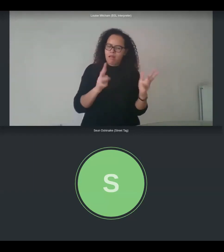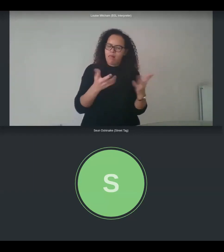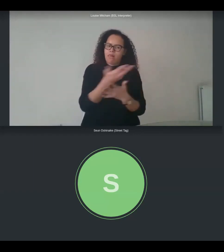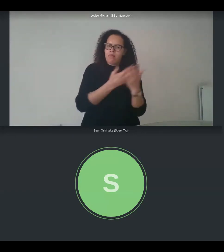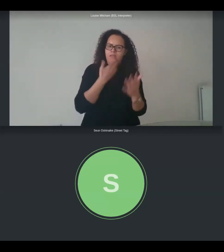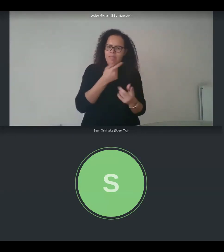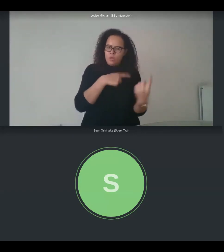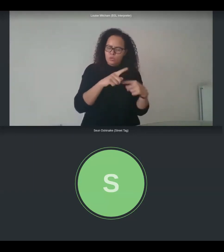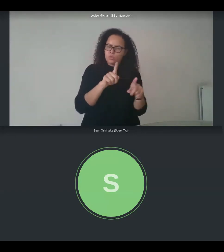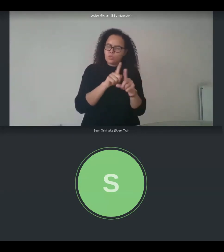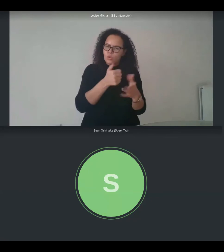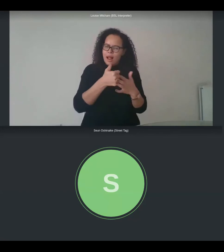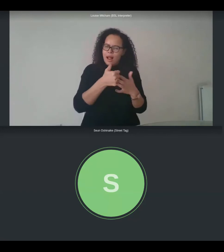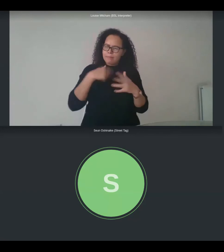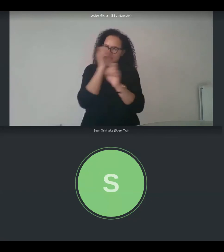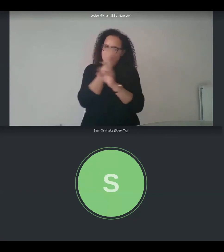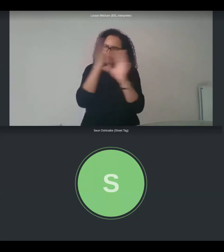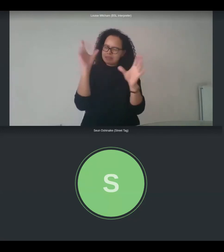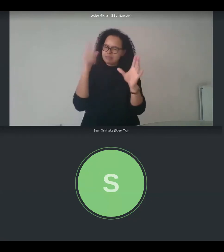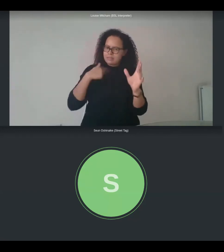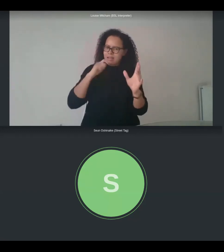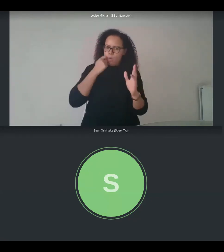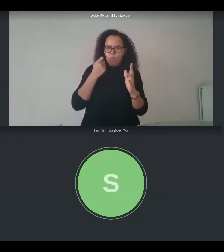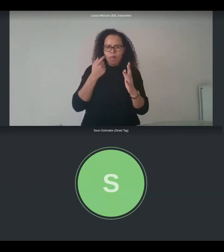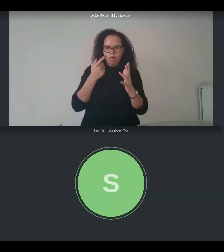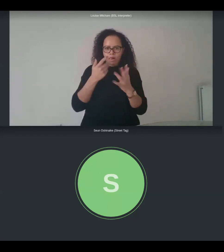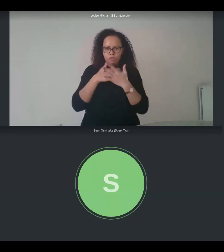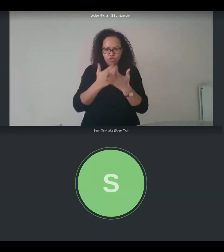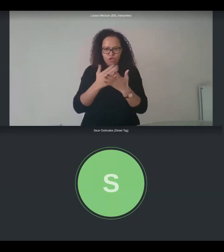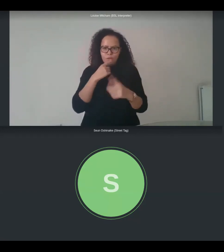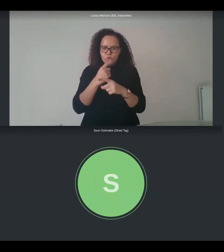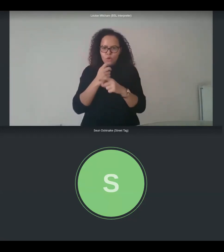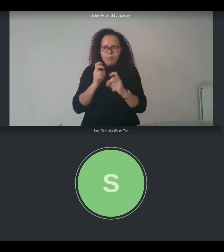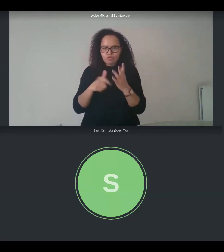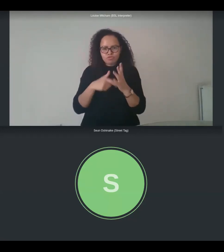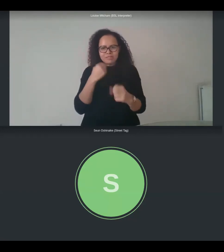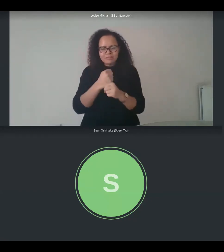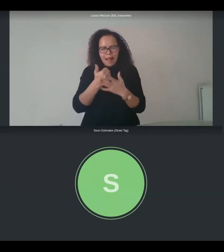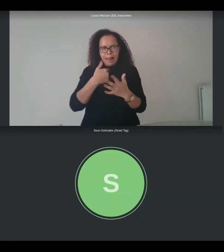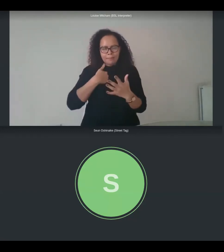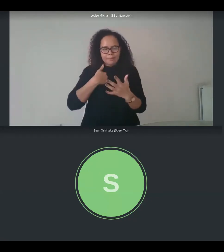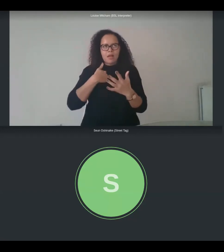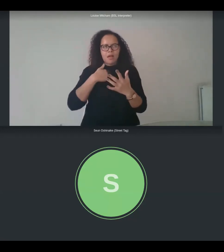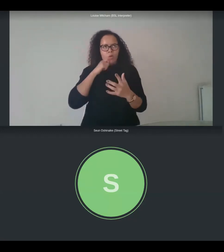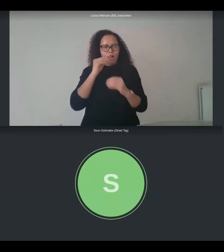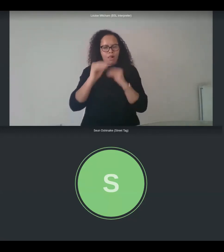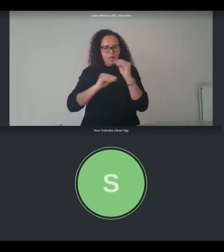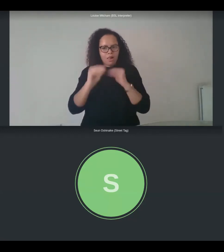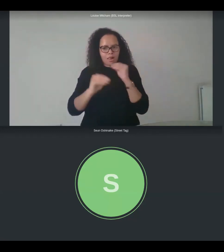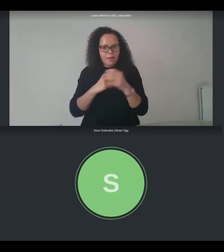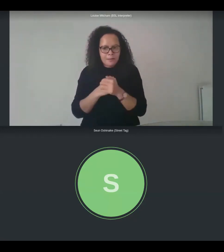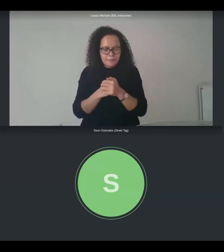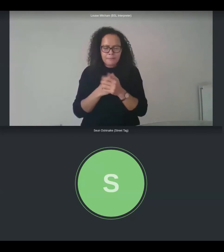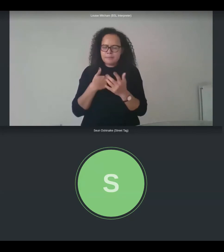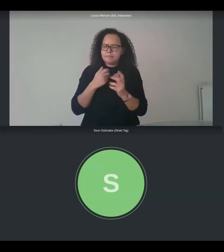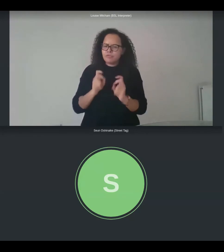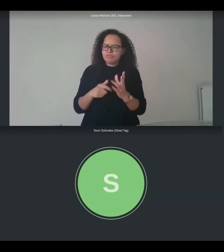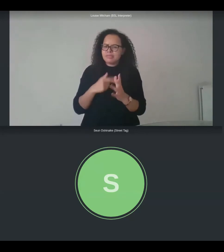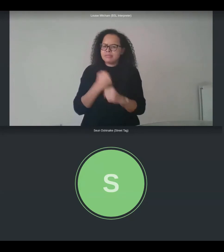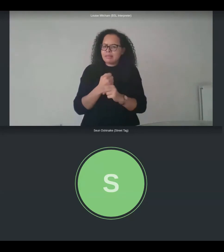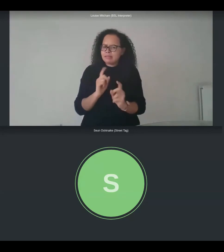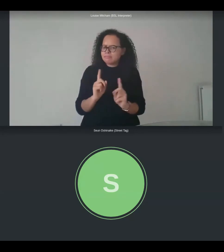fill in the gaps of some of the things I'm going to be sharing about Street Tag. So essentially what Street Tag is, the reason why we